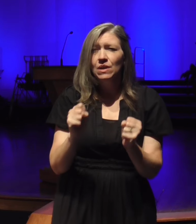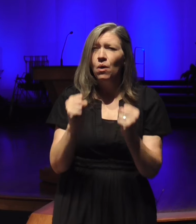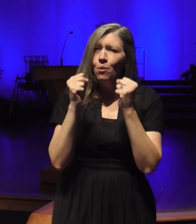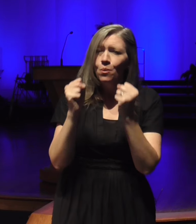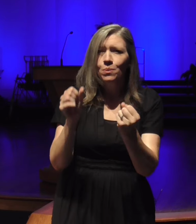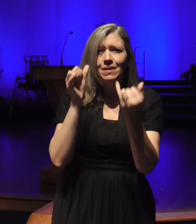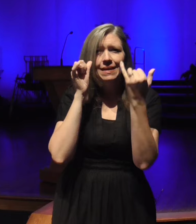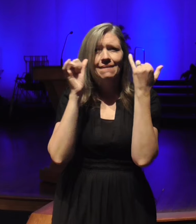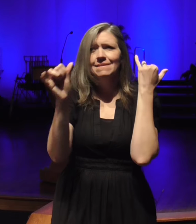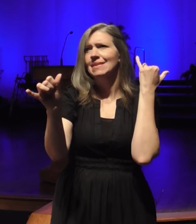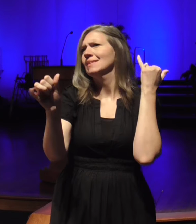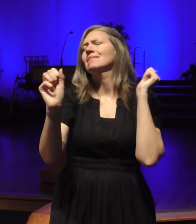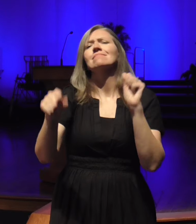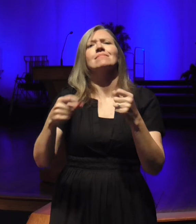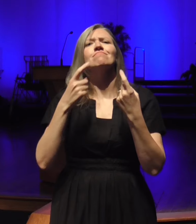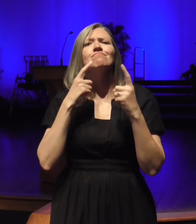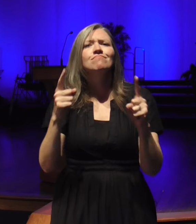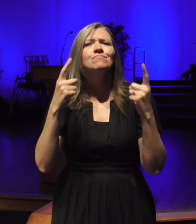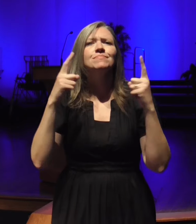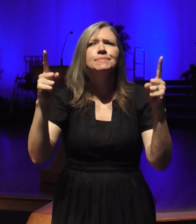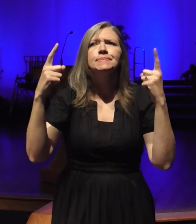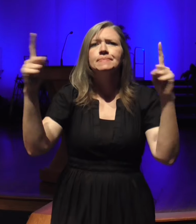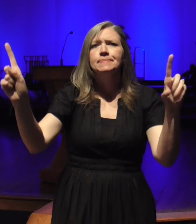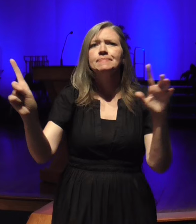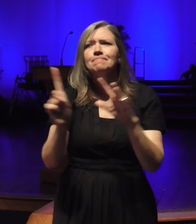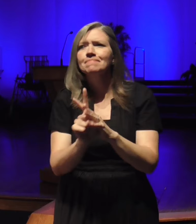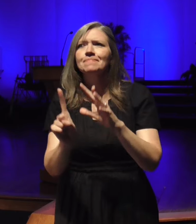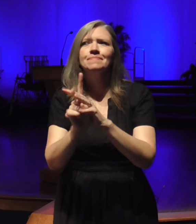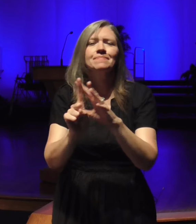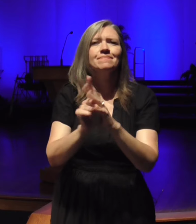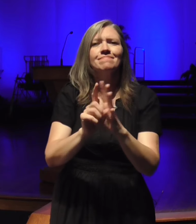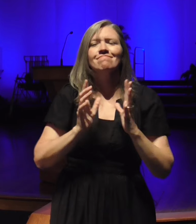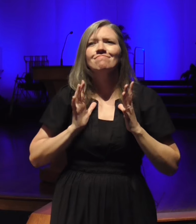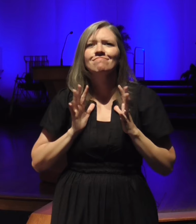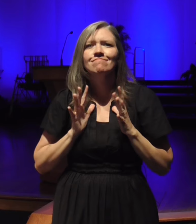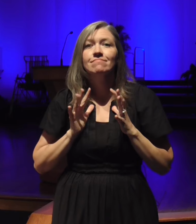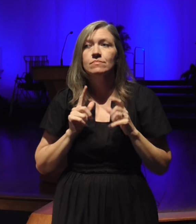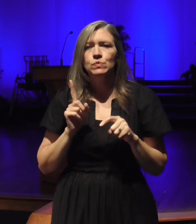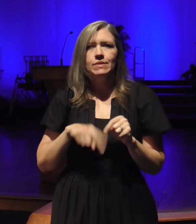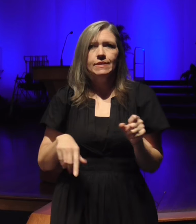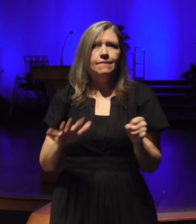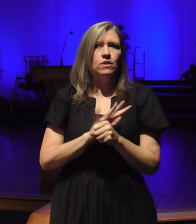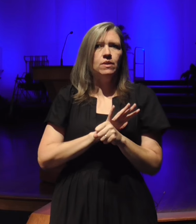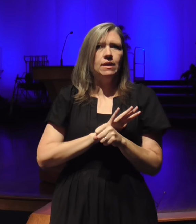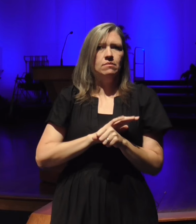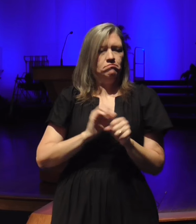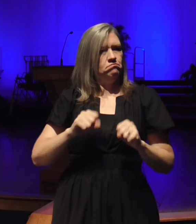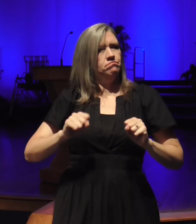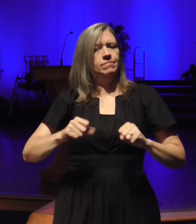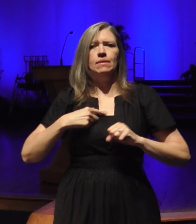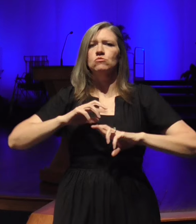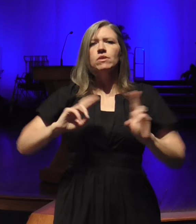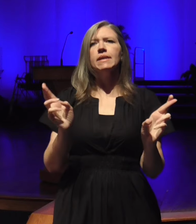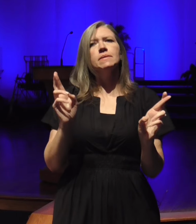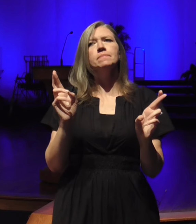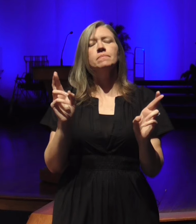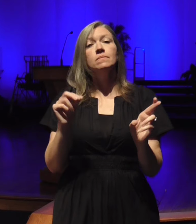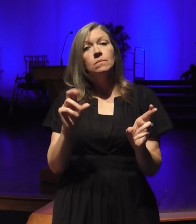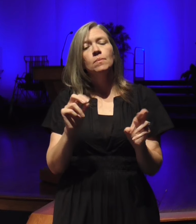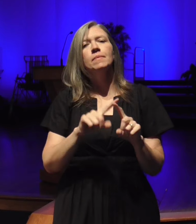so incredible, so surprising, so infinite in its ability to demonstrate and